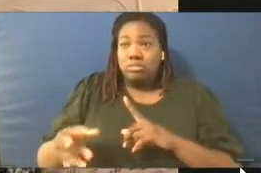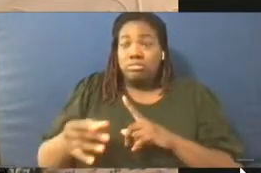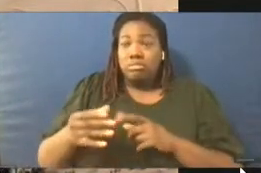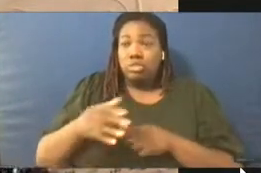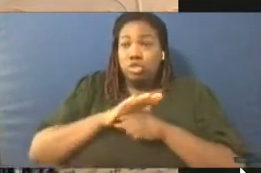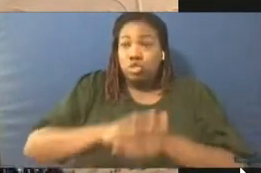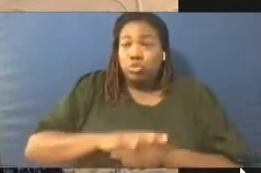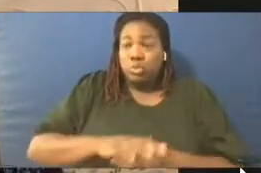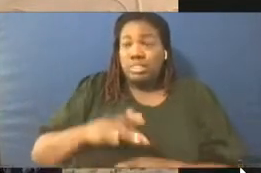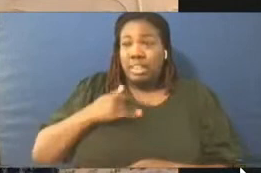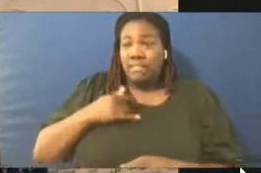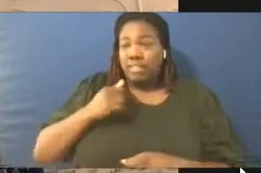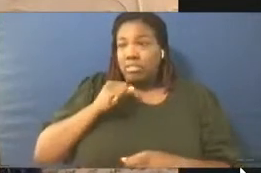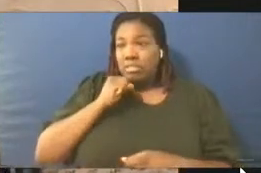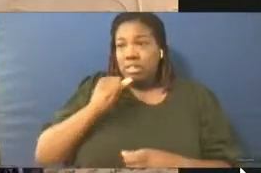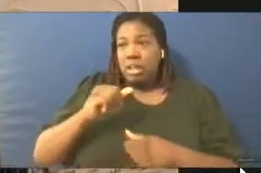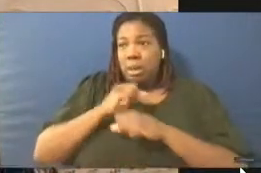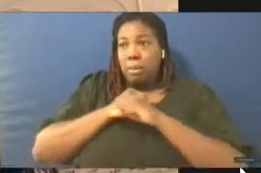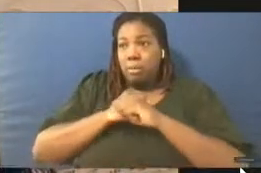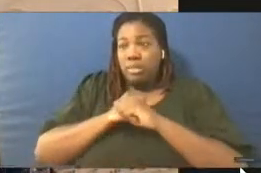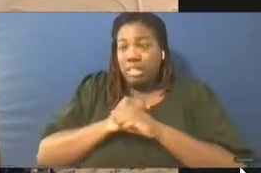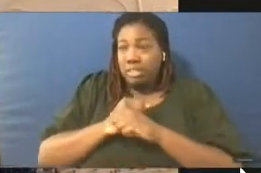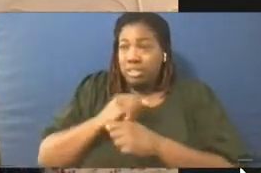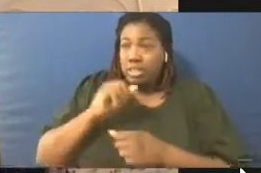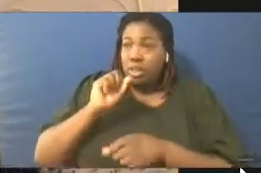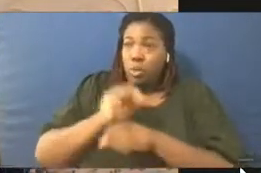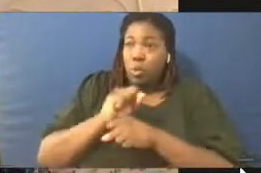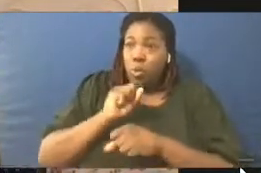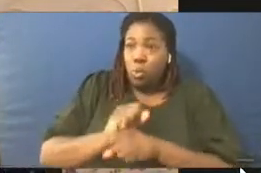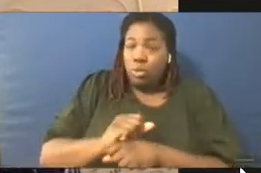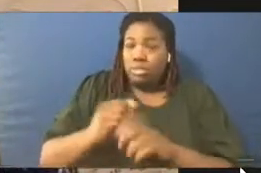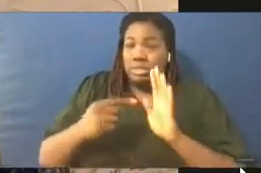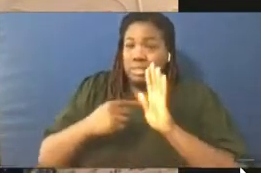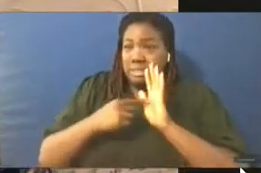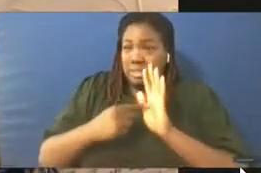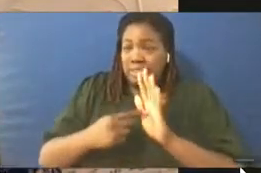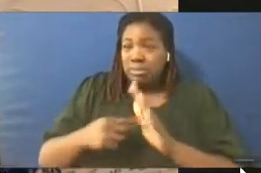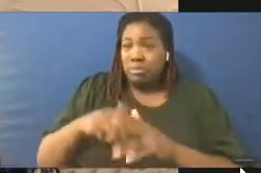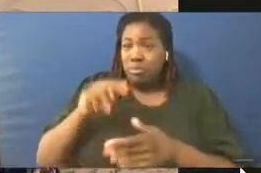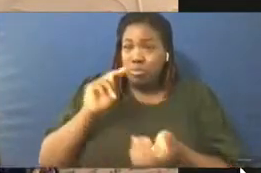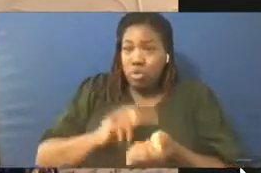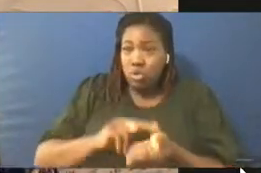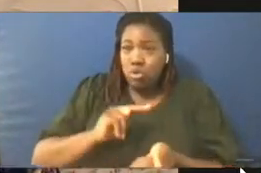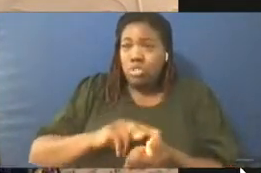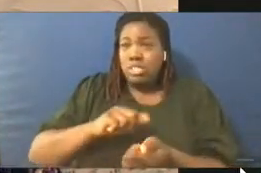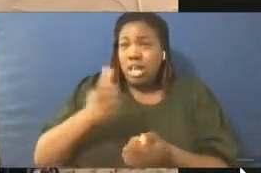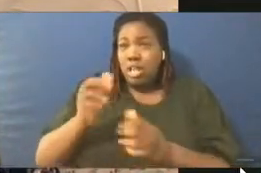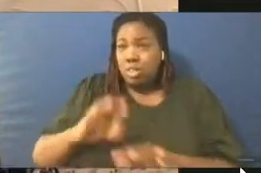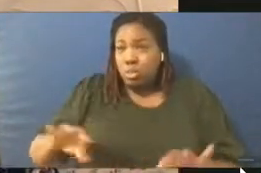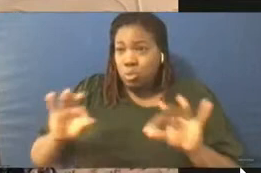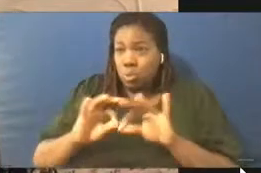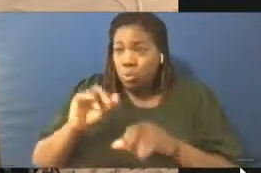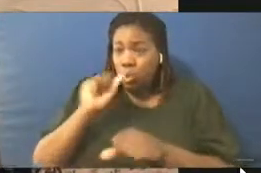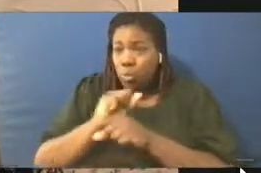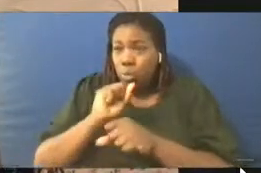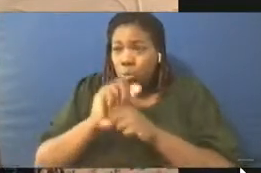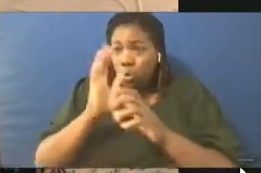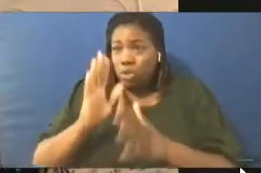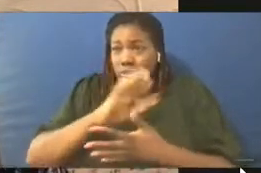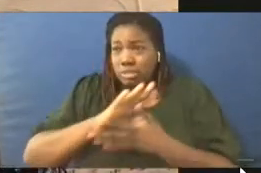work. We have examples of nurses and other healthcare workers and other essential workers that